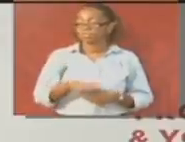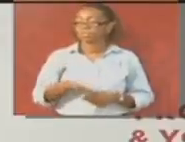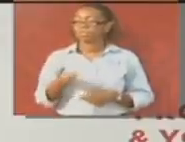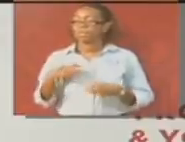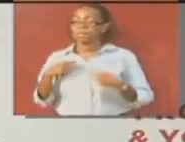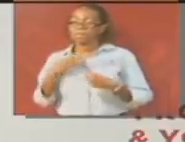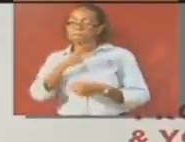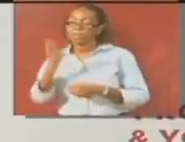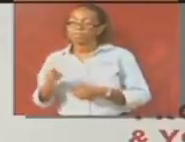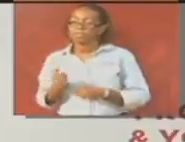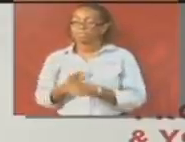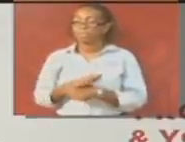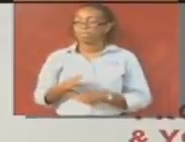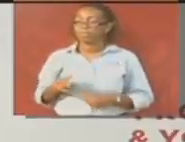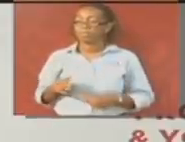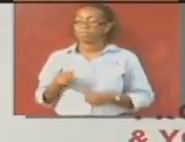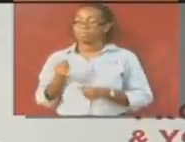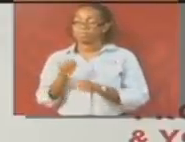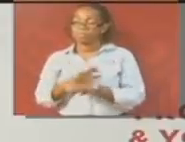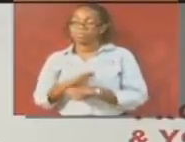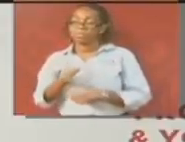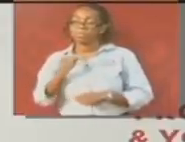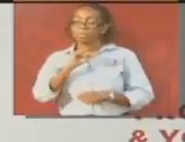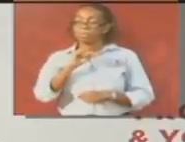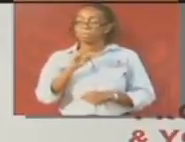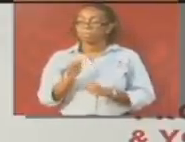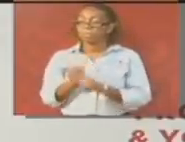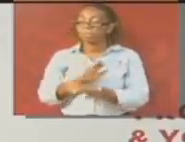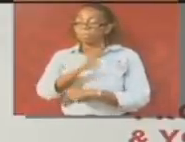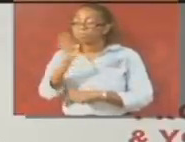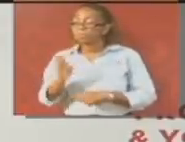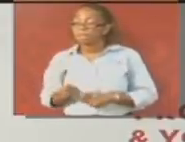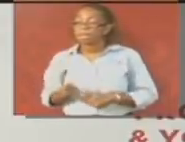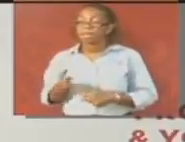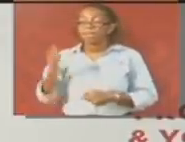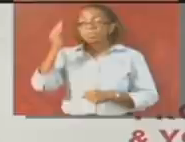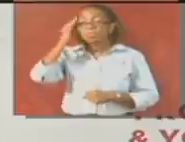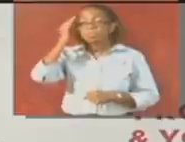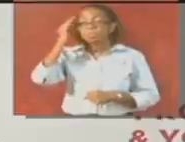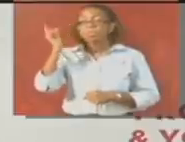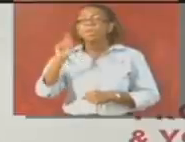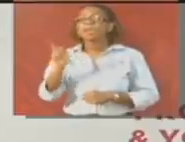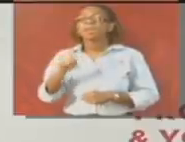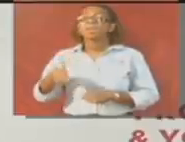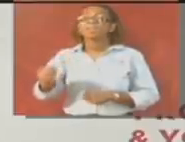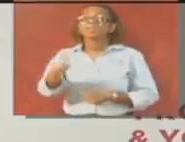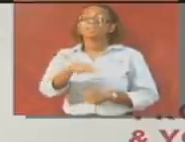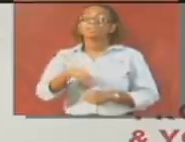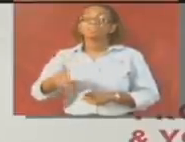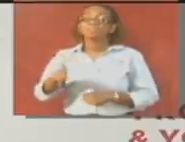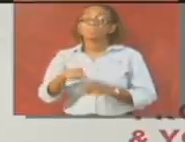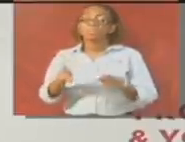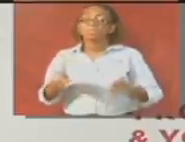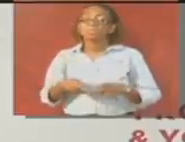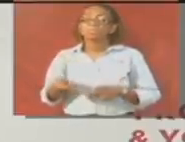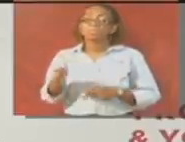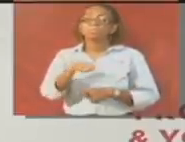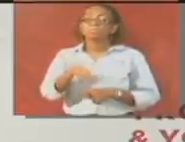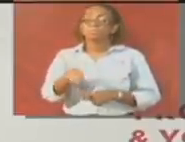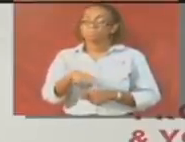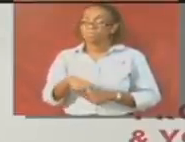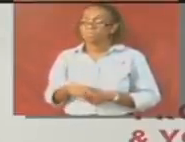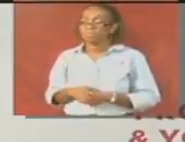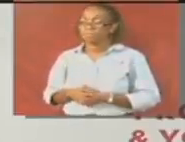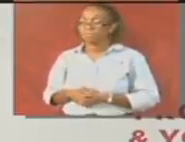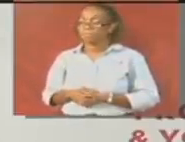popping up, even though you may not test every single individual. So it isn't necessary, it isn't absolutely